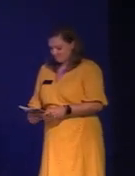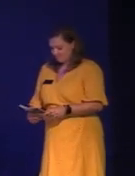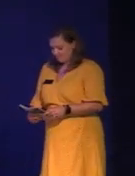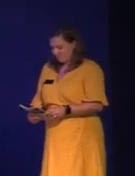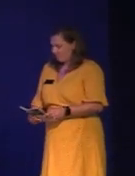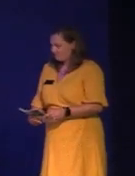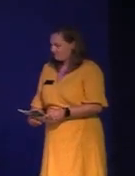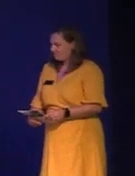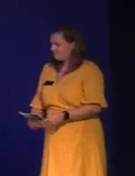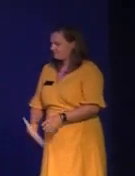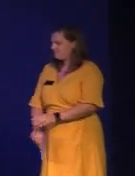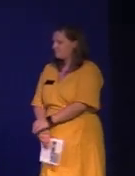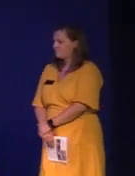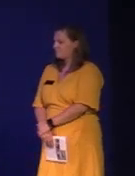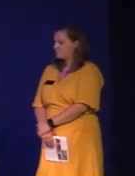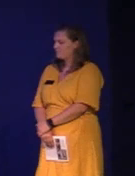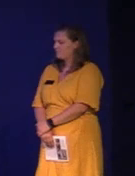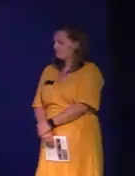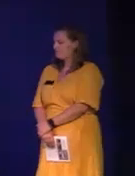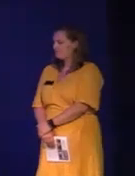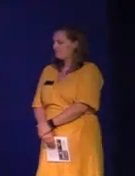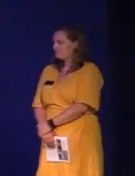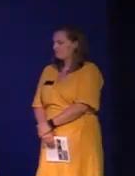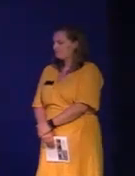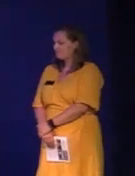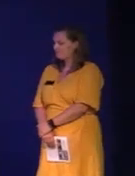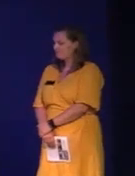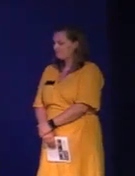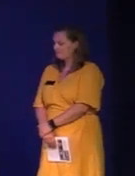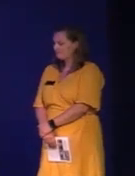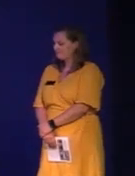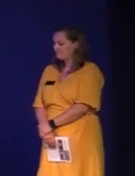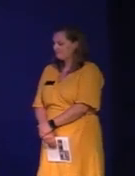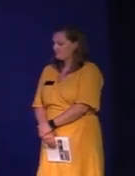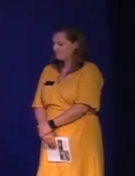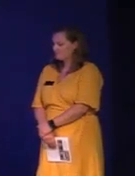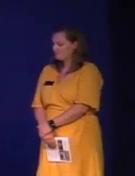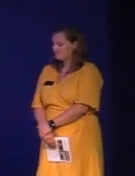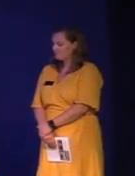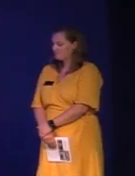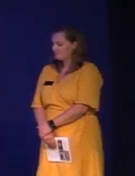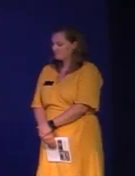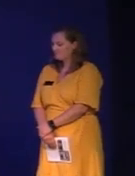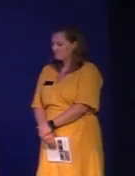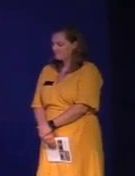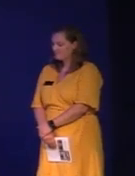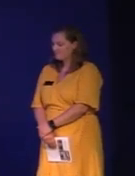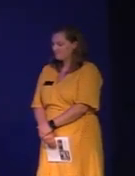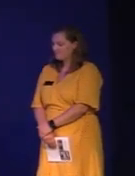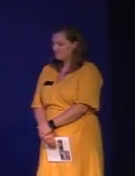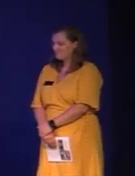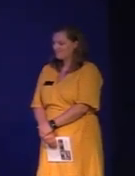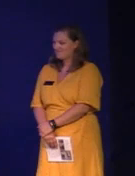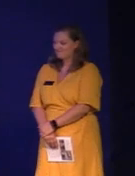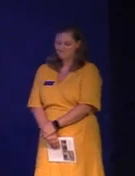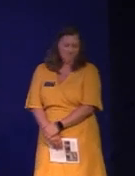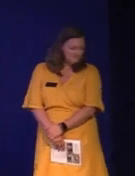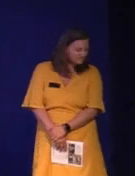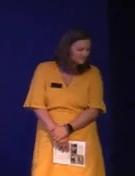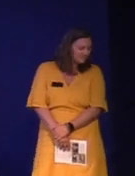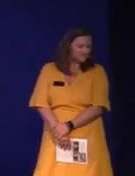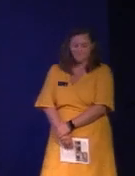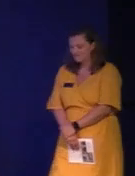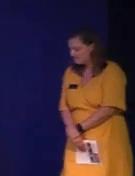Becky has been matched with service dog Daring the First, a male lab golden cross. Becky is joining us from